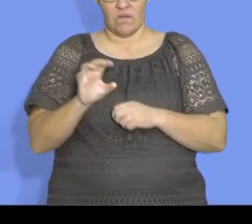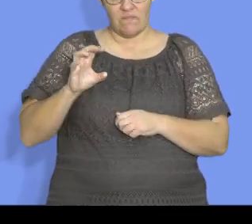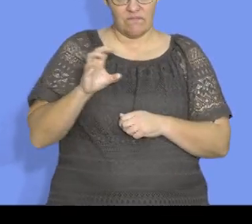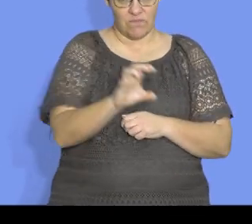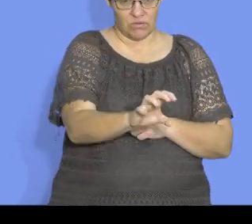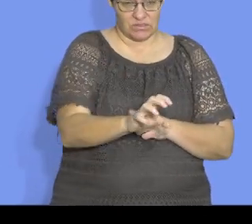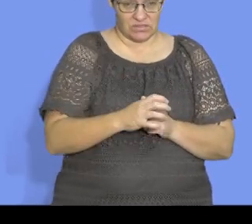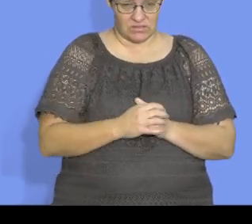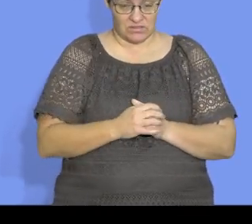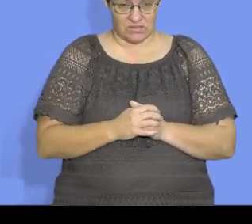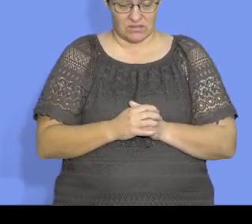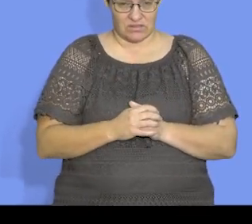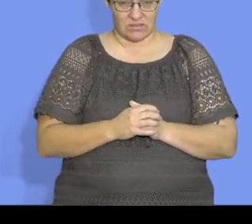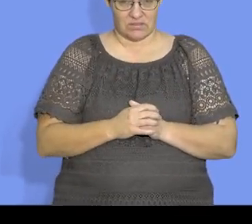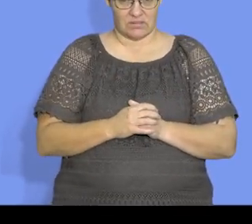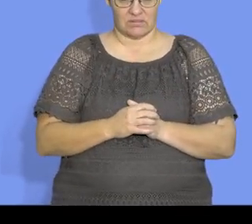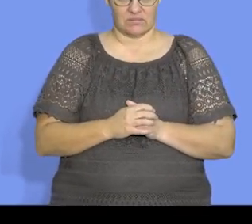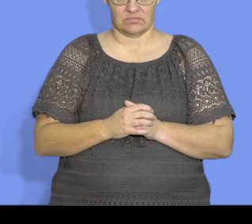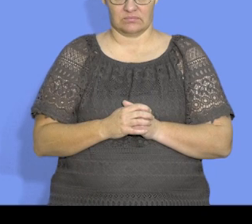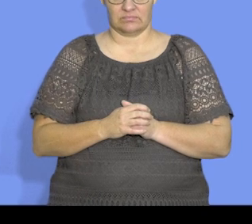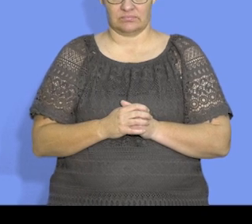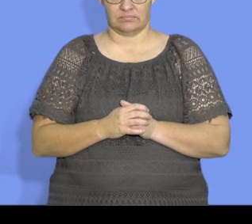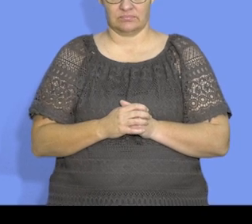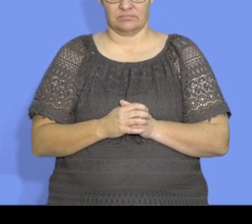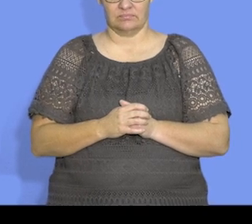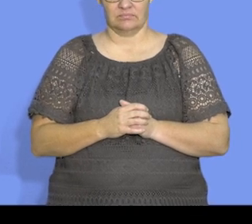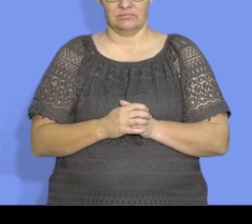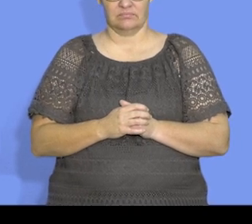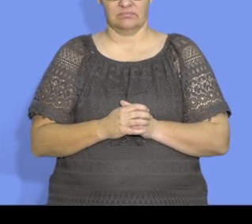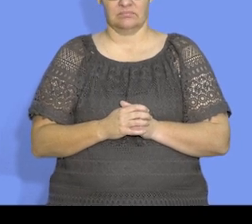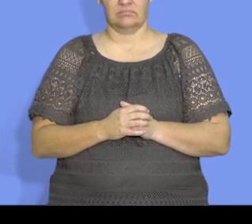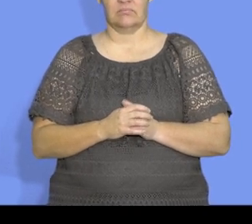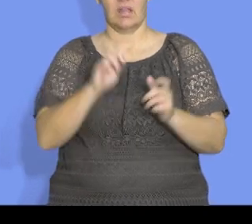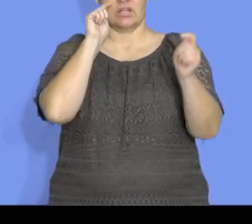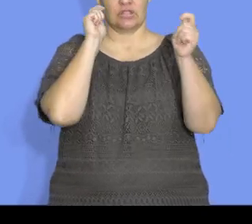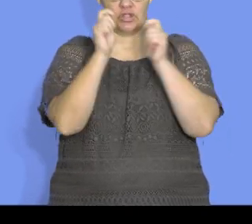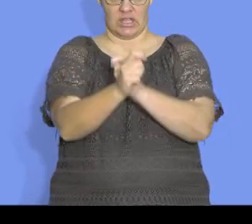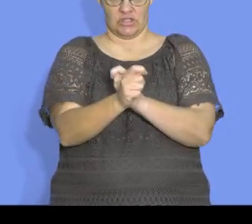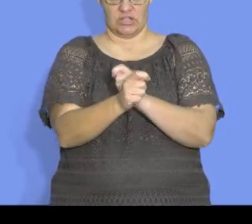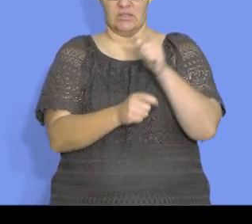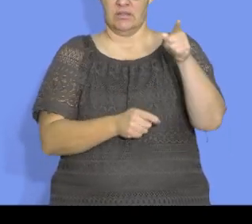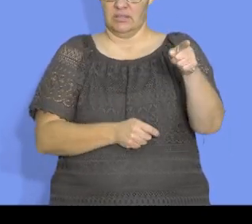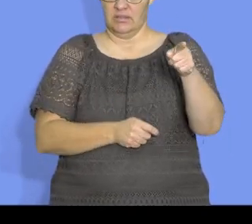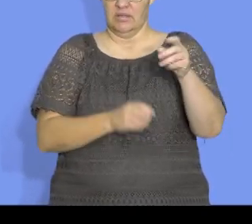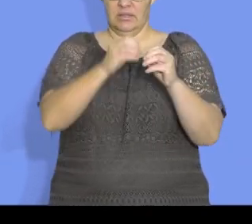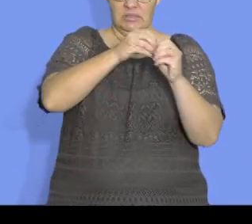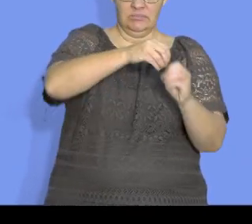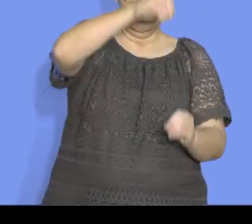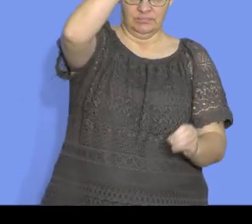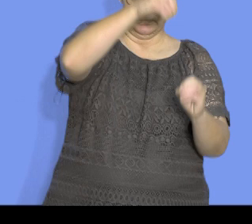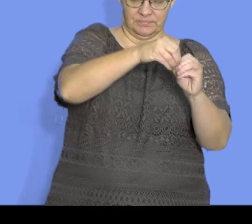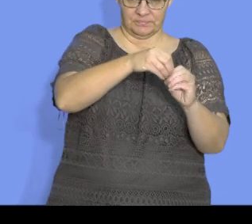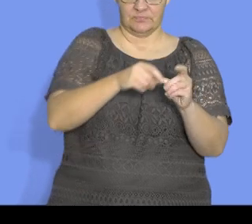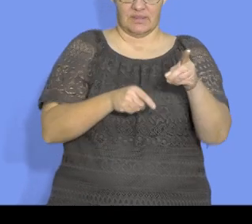force. So the change in the force would be written over there, and the change in the extension would